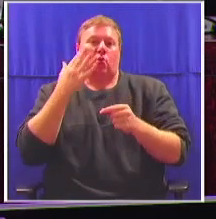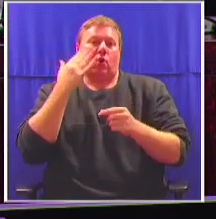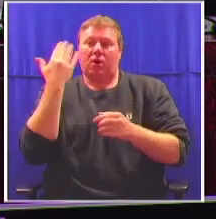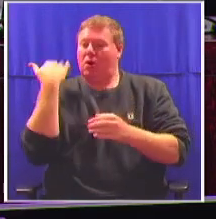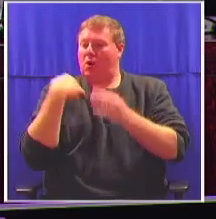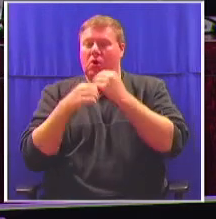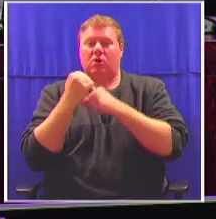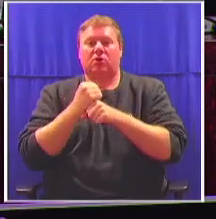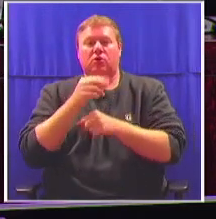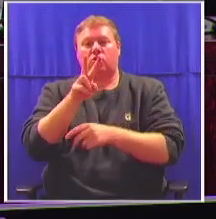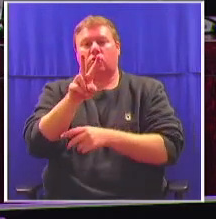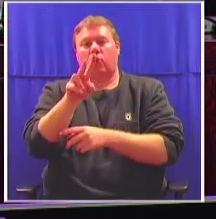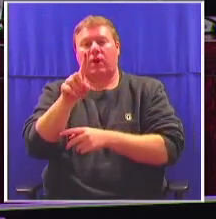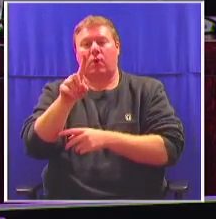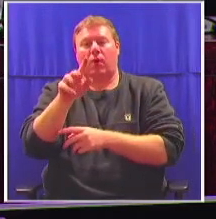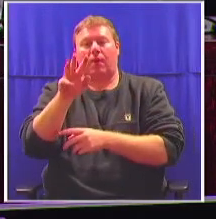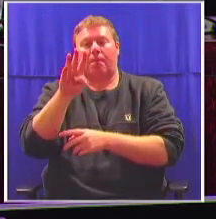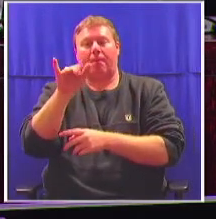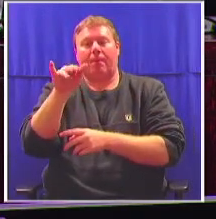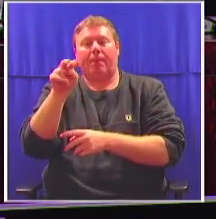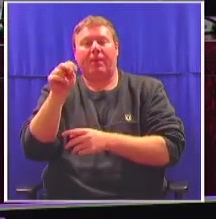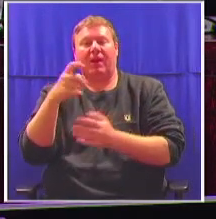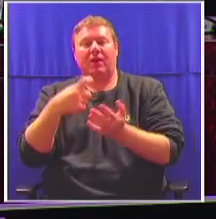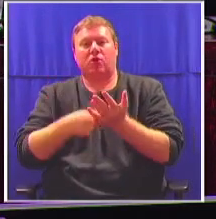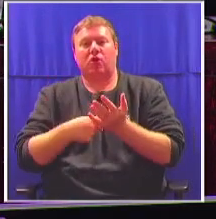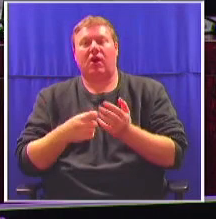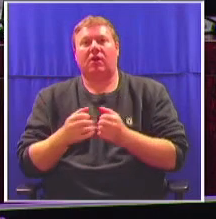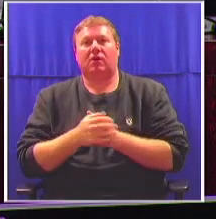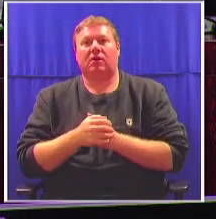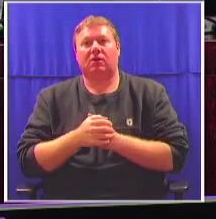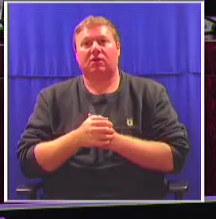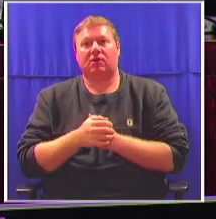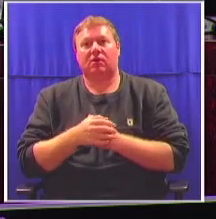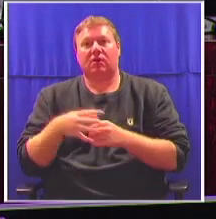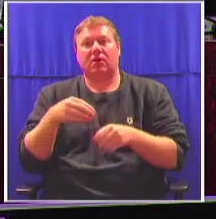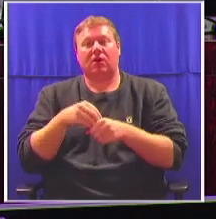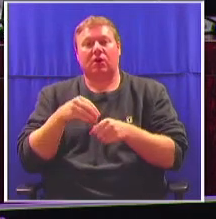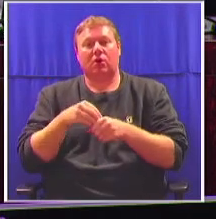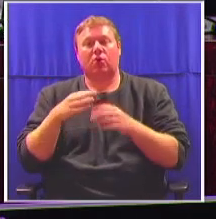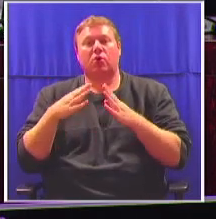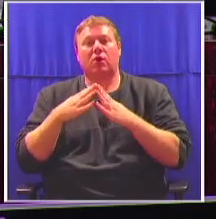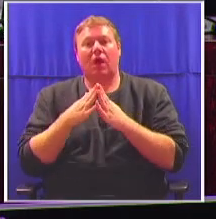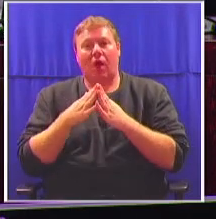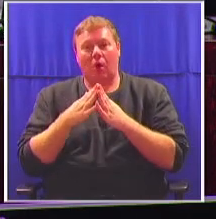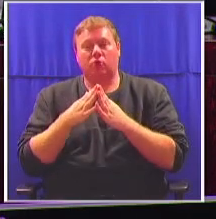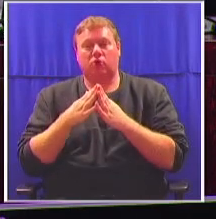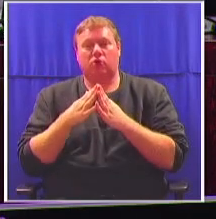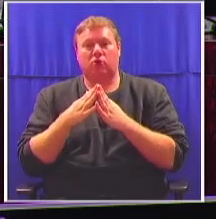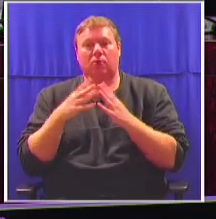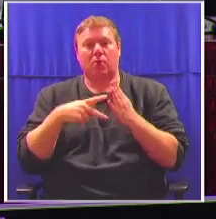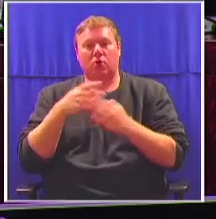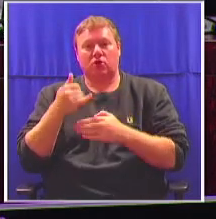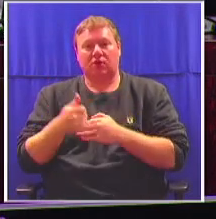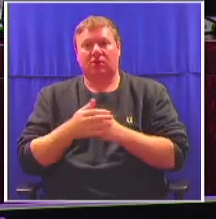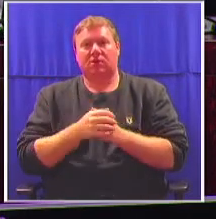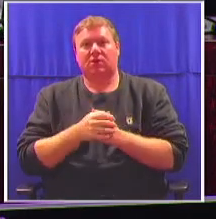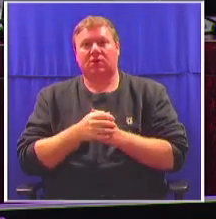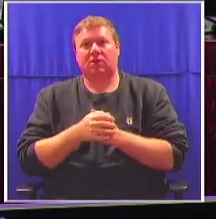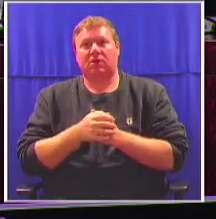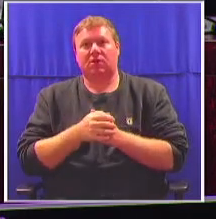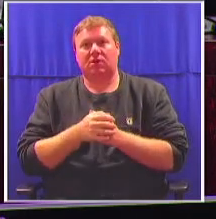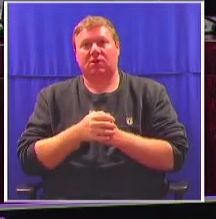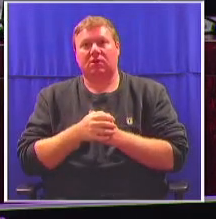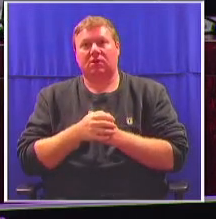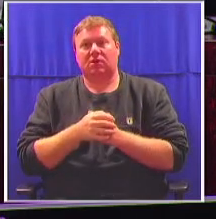some 21 billion rand. These include housing settlement projects like